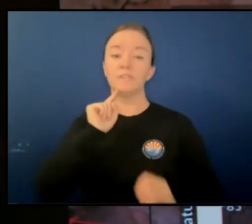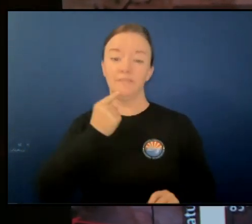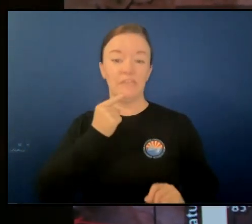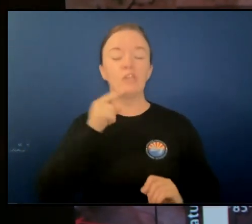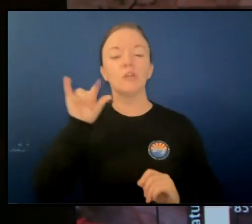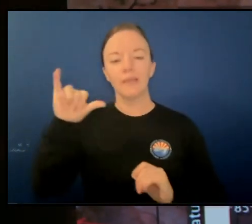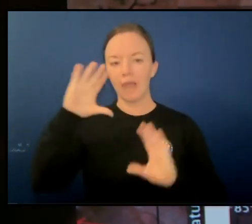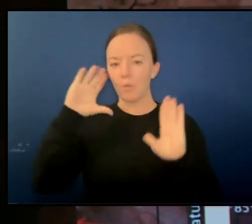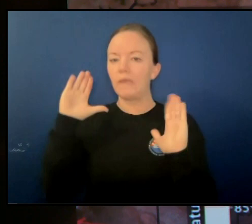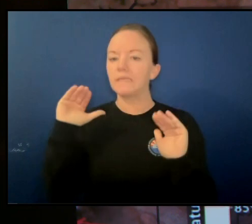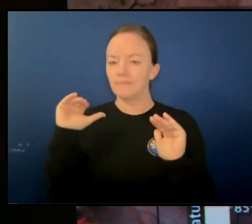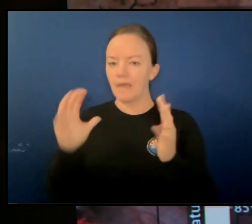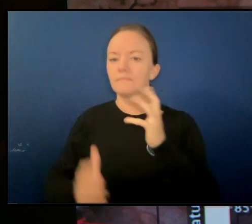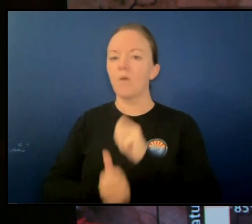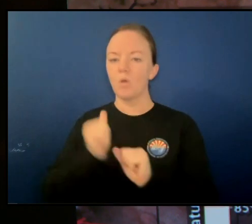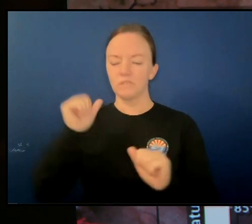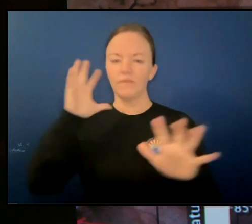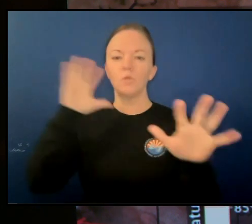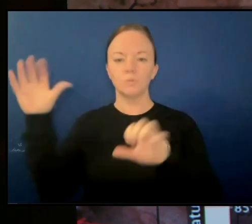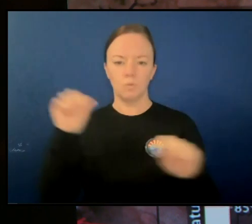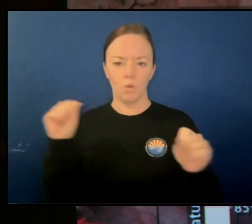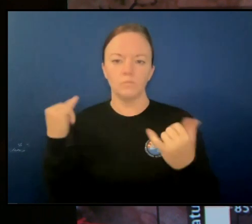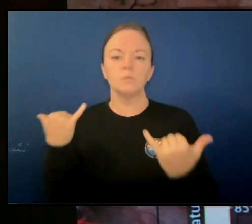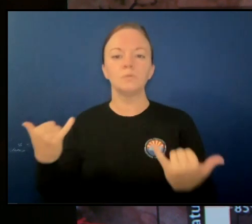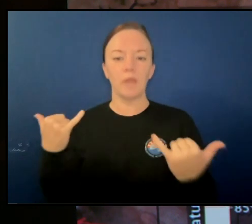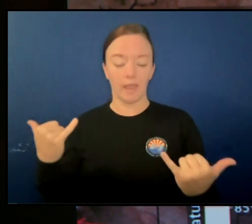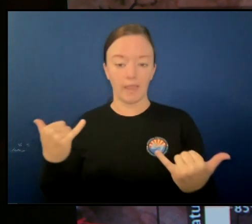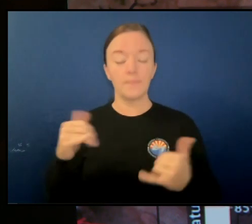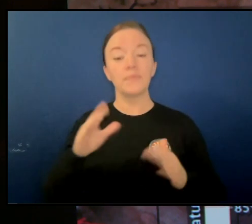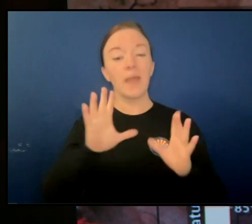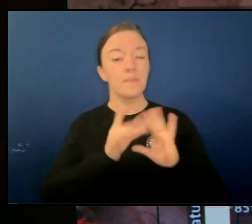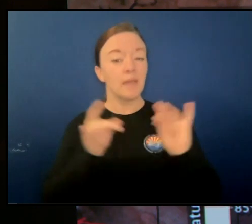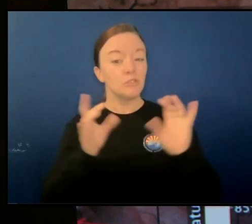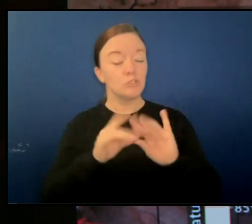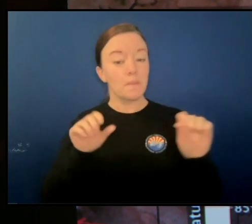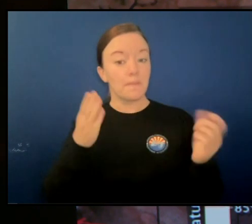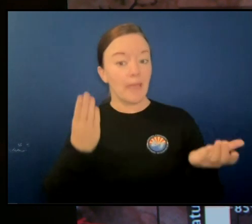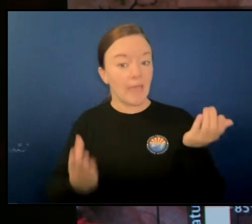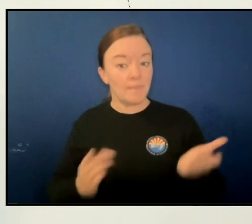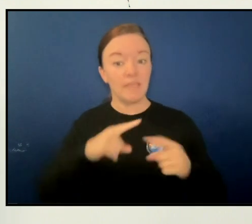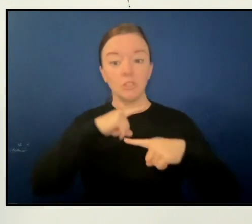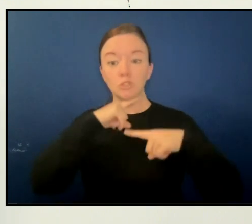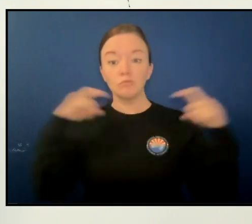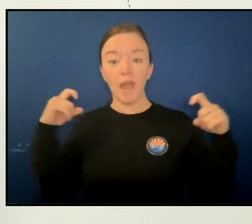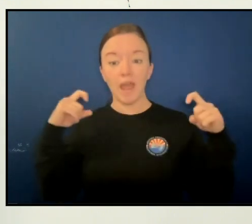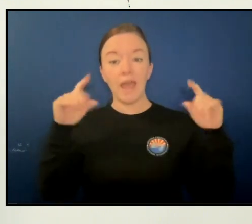storms today. So I mentioned we're going to have potentially a dry thunderstorm over